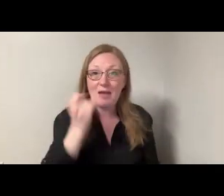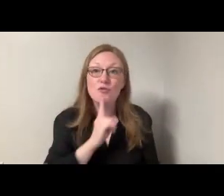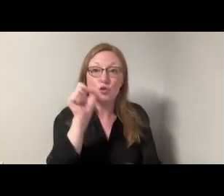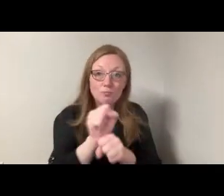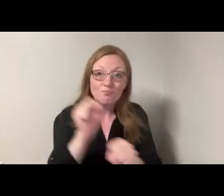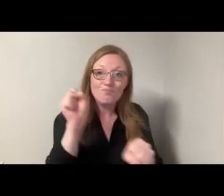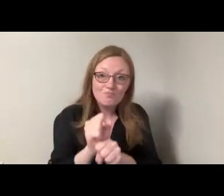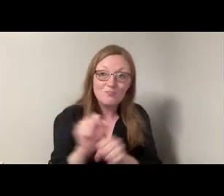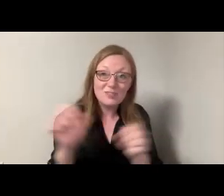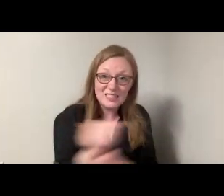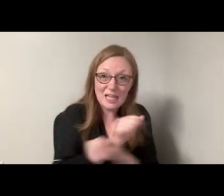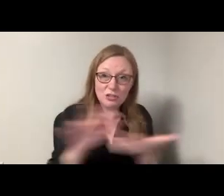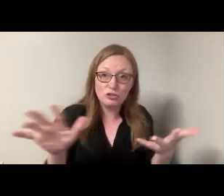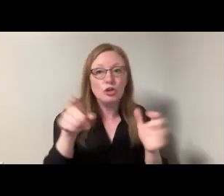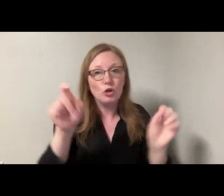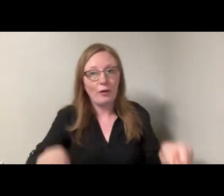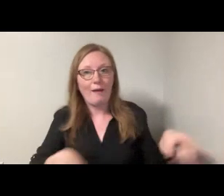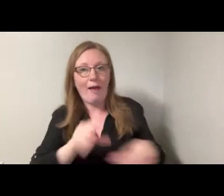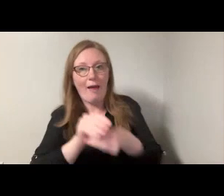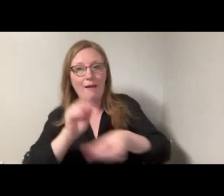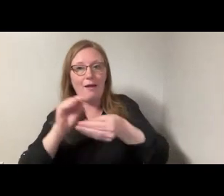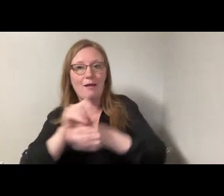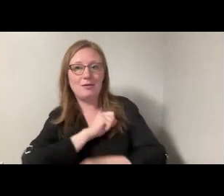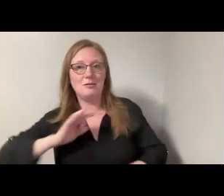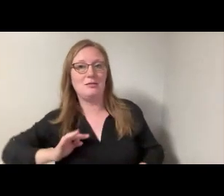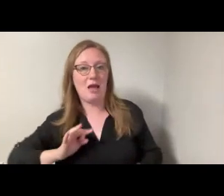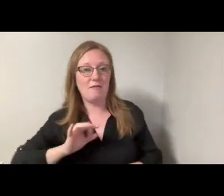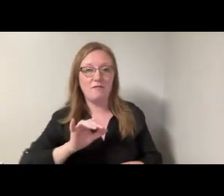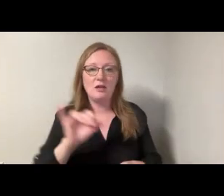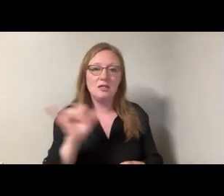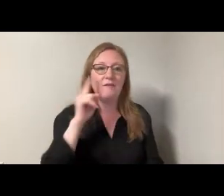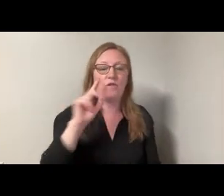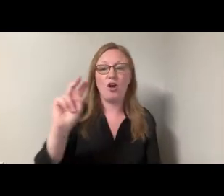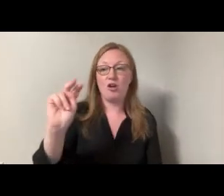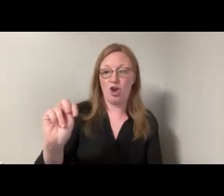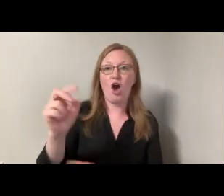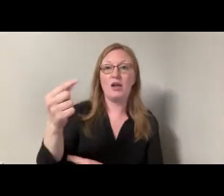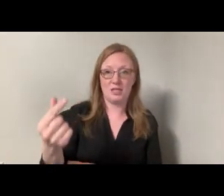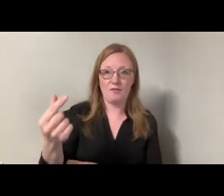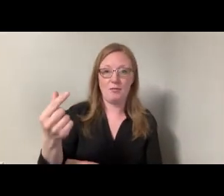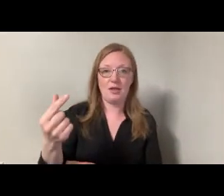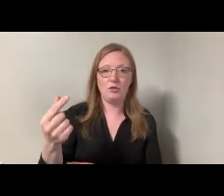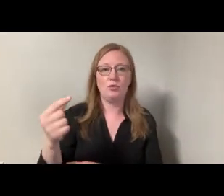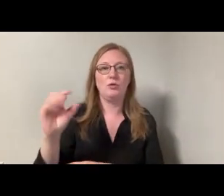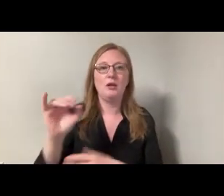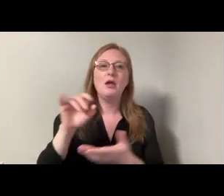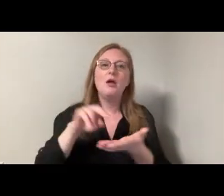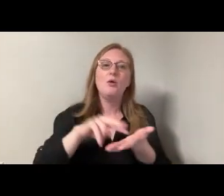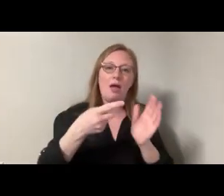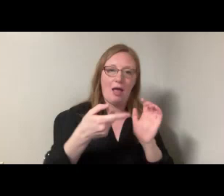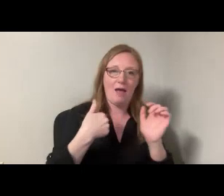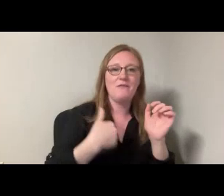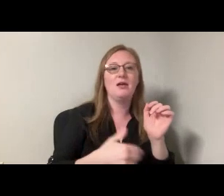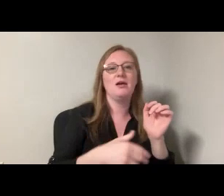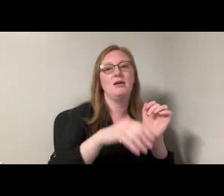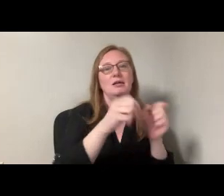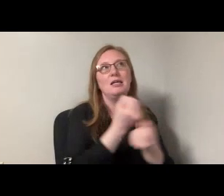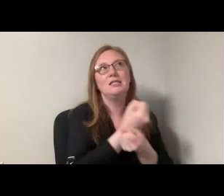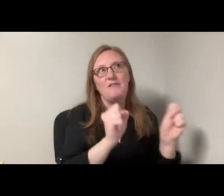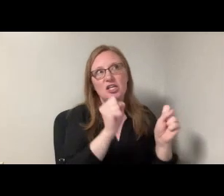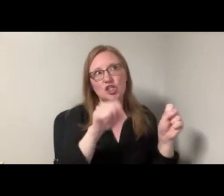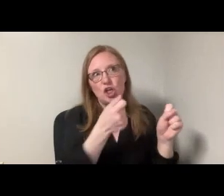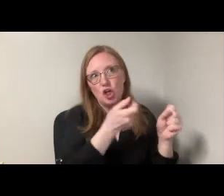you can get additional staff like we're doing here for non-governmental aid. Red Cross, Salvation Army, the Baptists can provide additional people